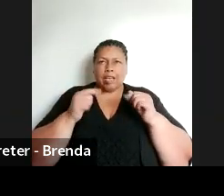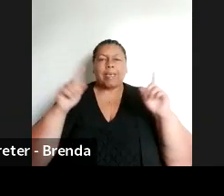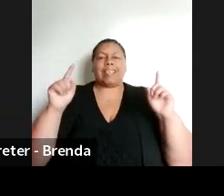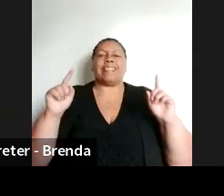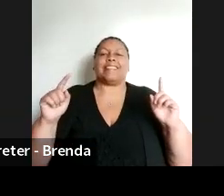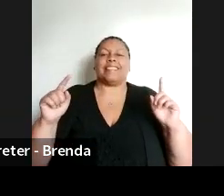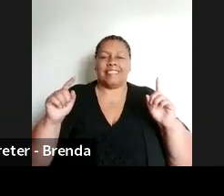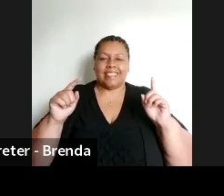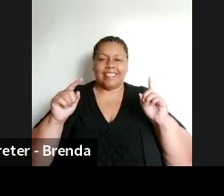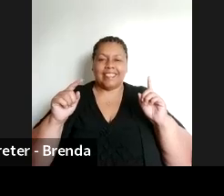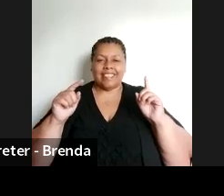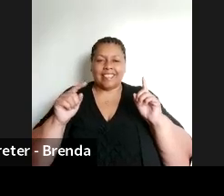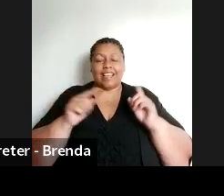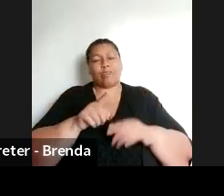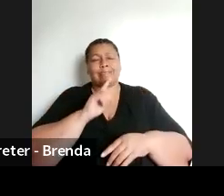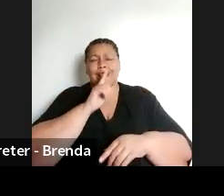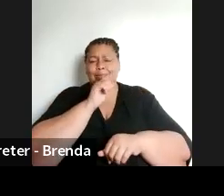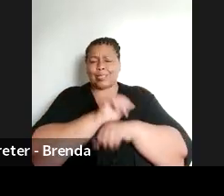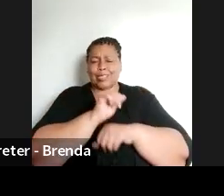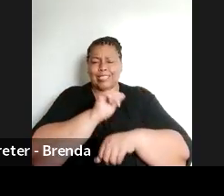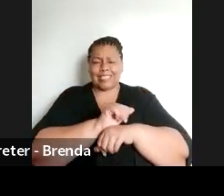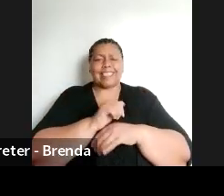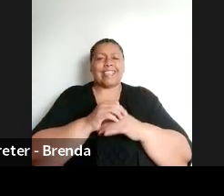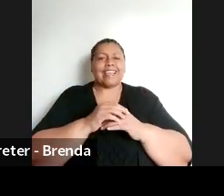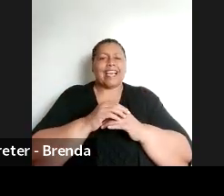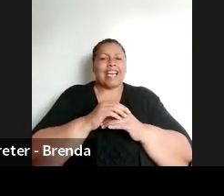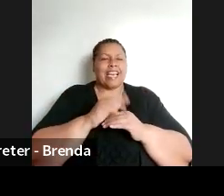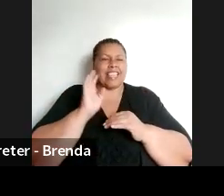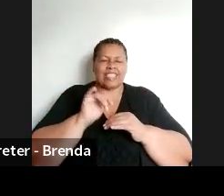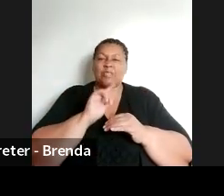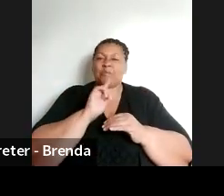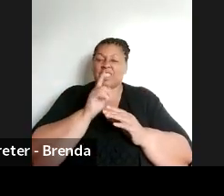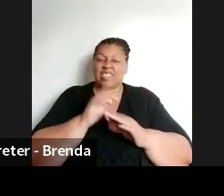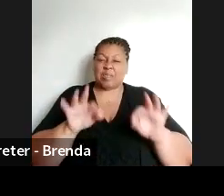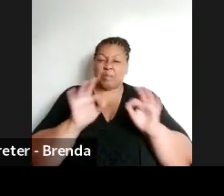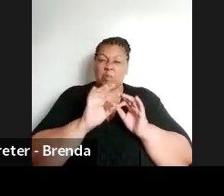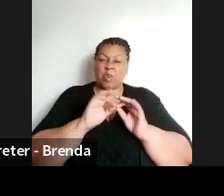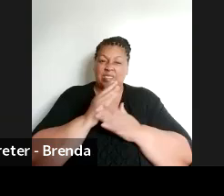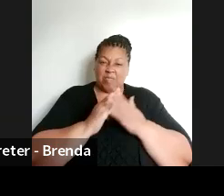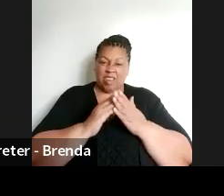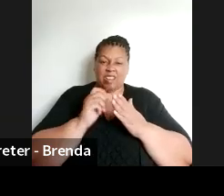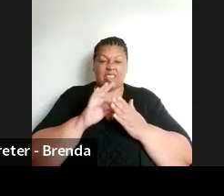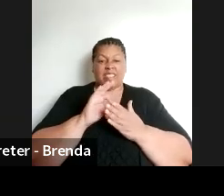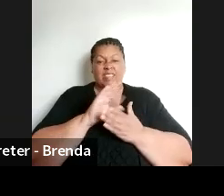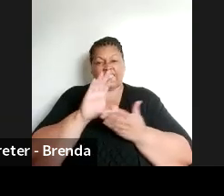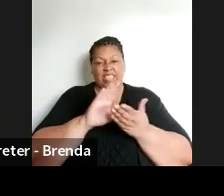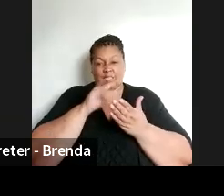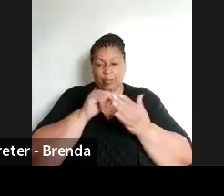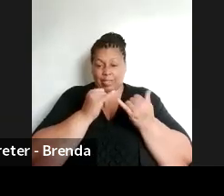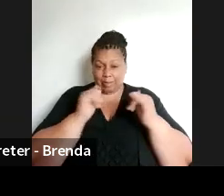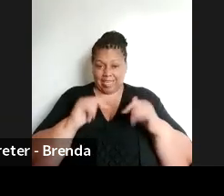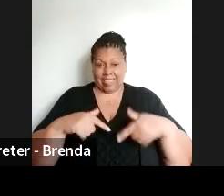Absolutely. I think CILs, that's a really key element of what Centers for Independent Living does. They model